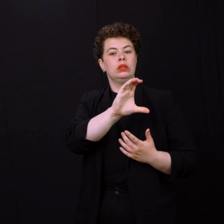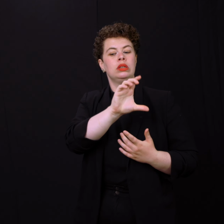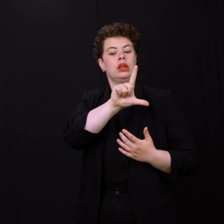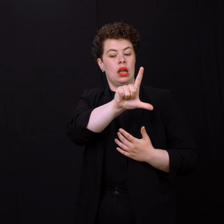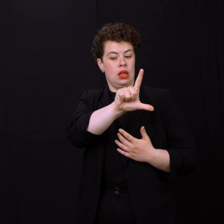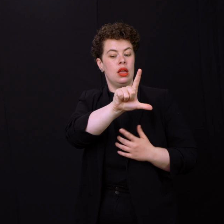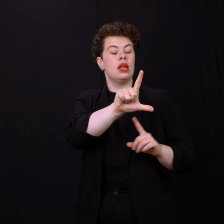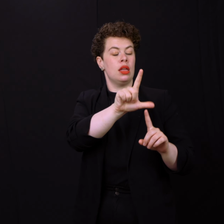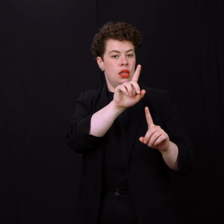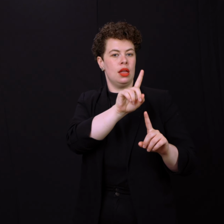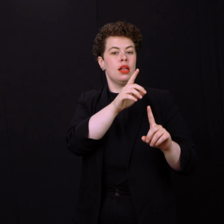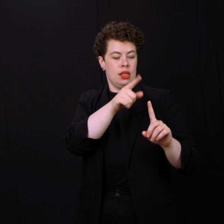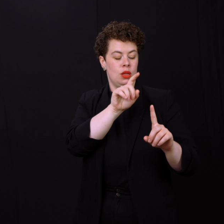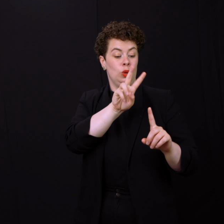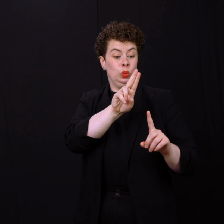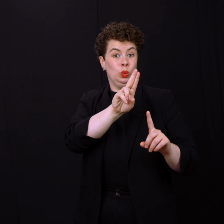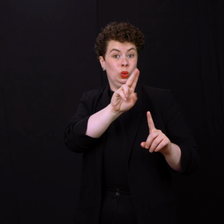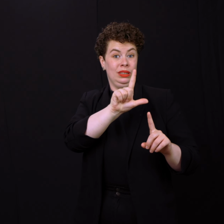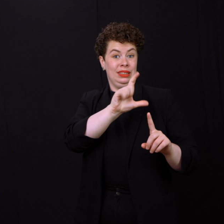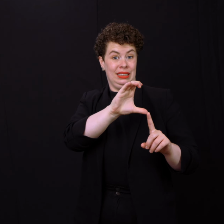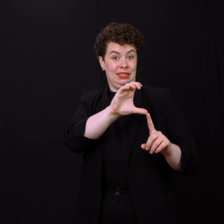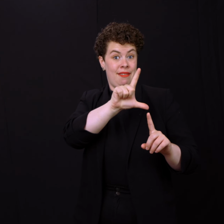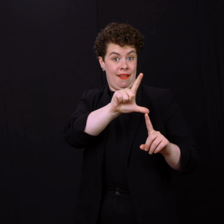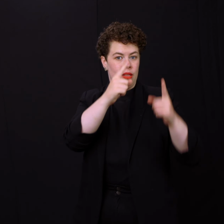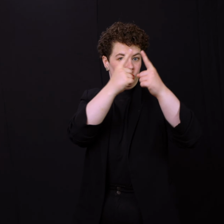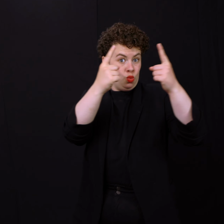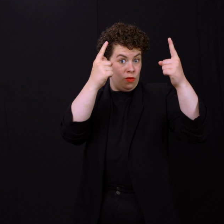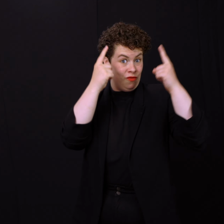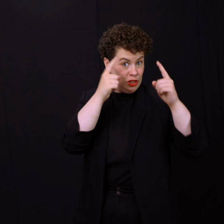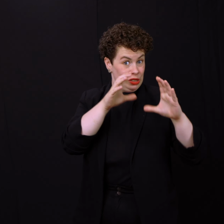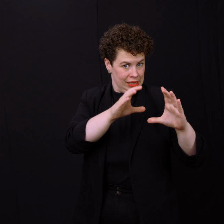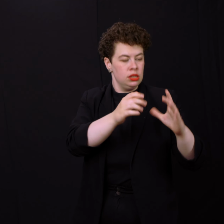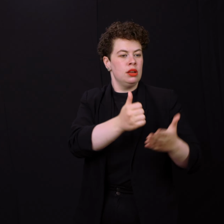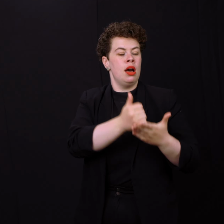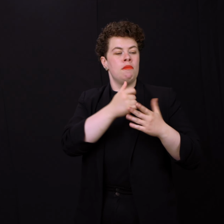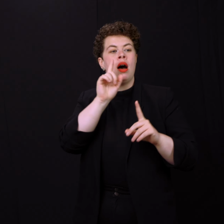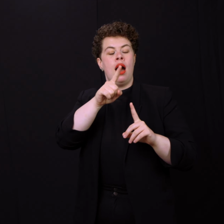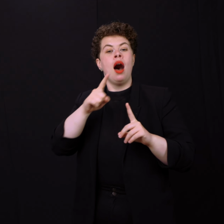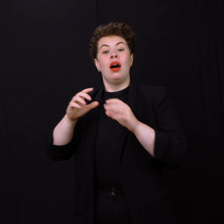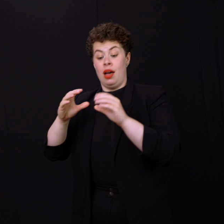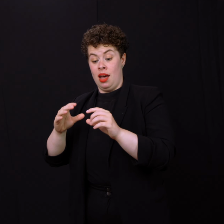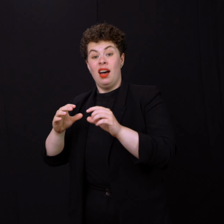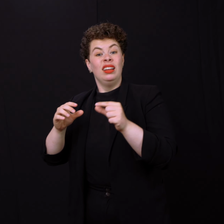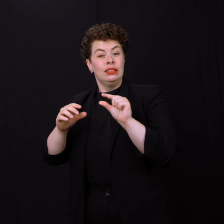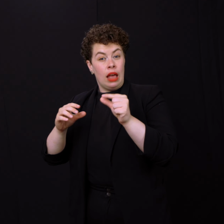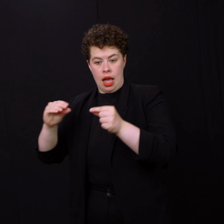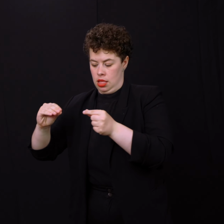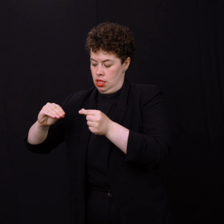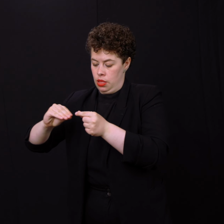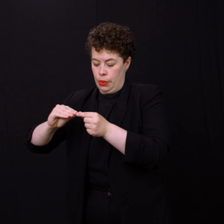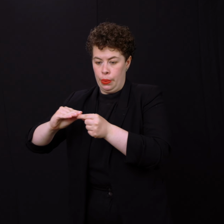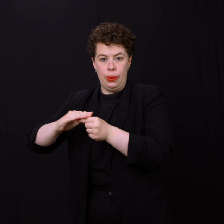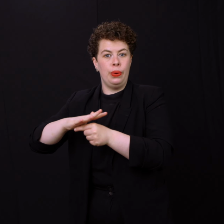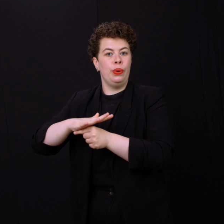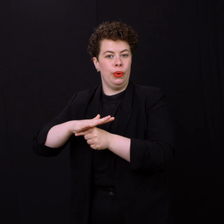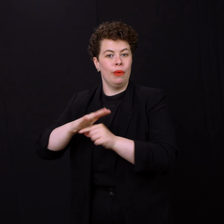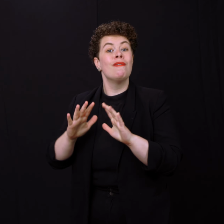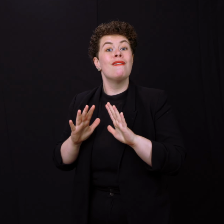look at something called lipid nanoparticles. What are they? This is basically like a solution of a mixture